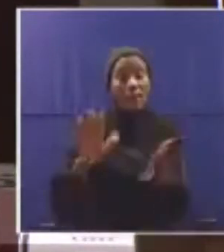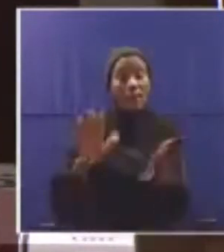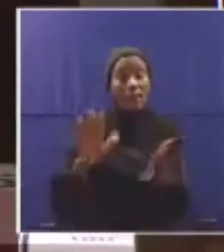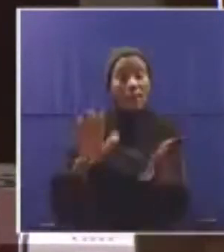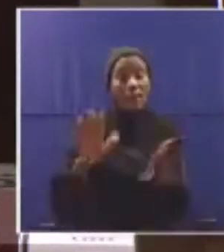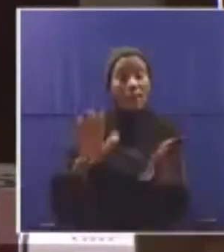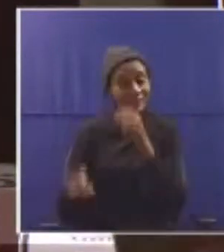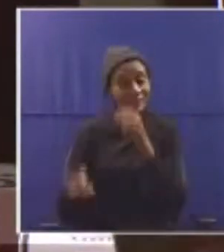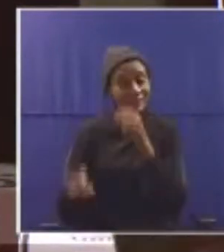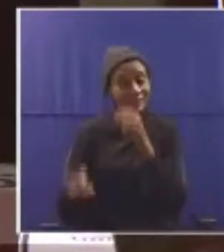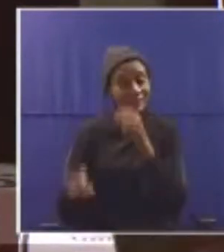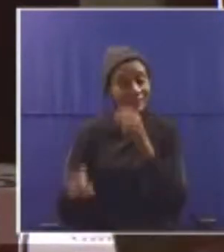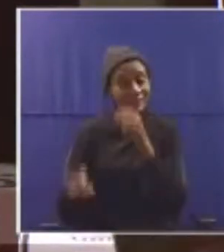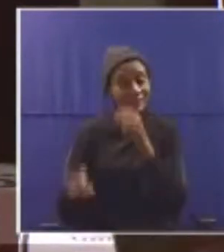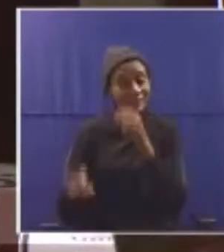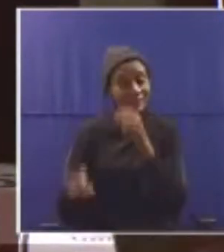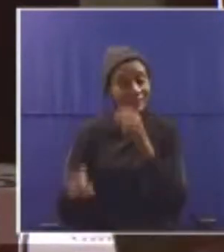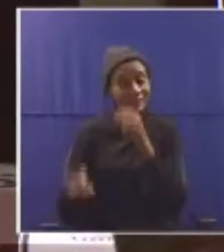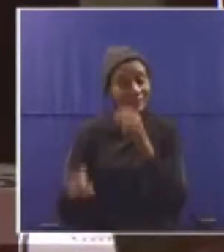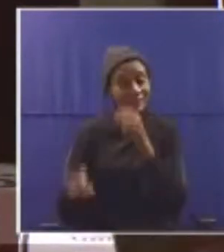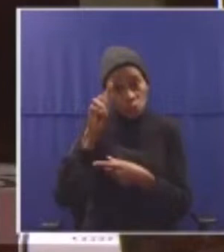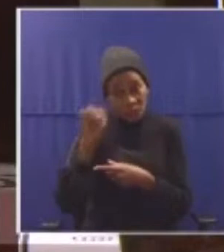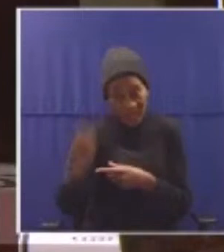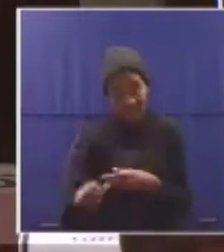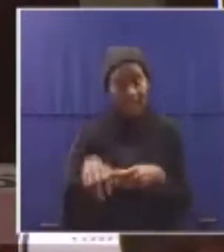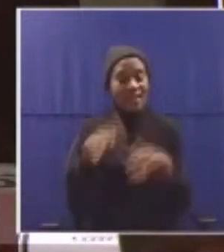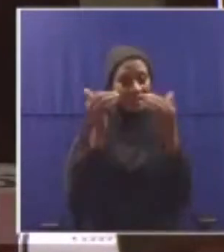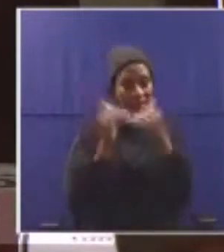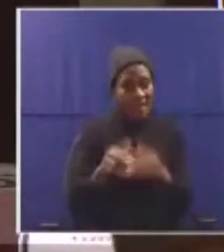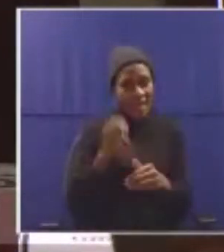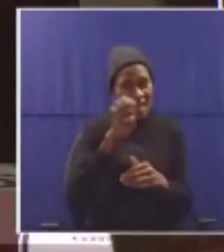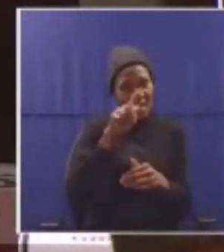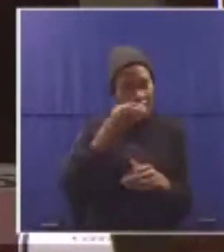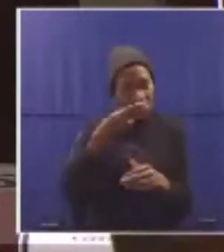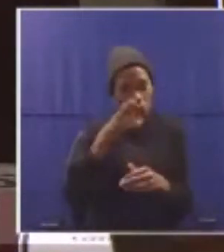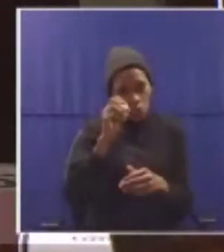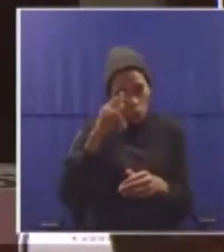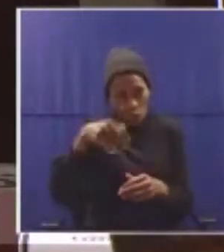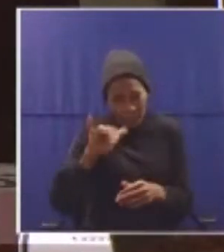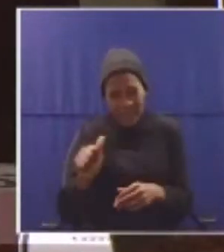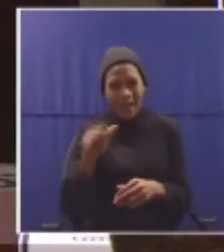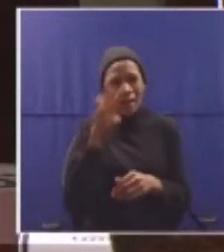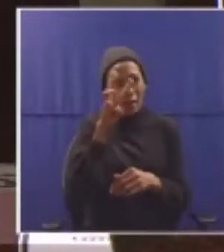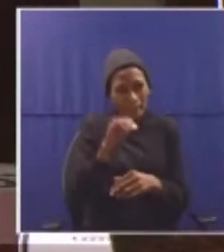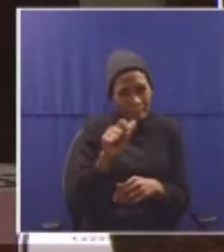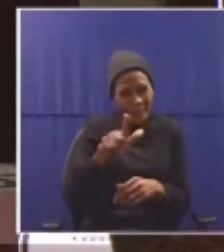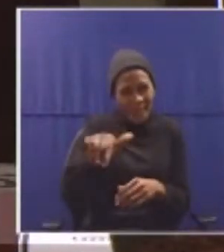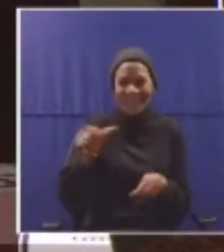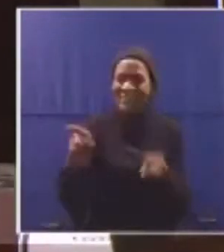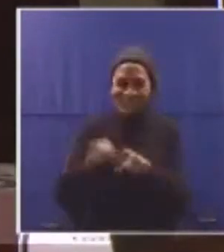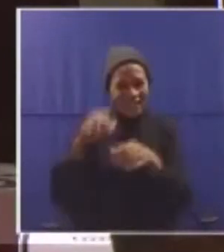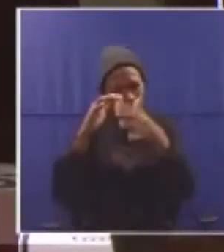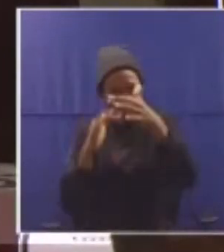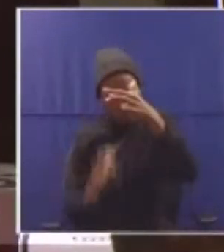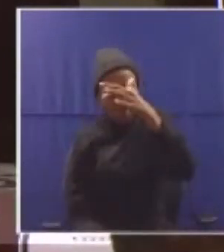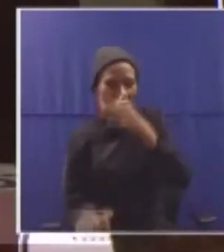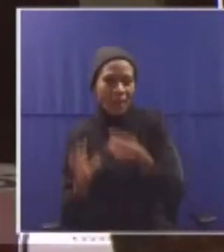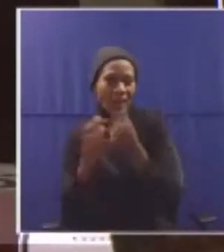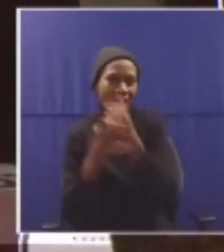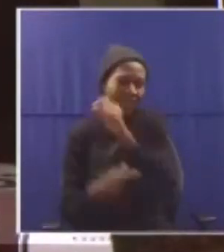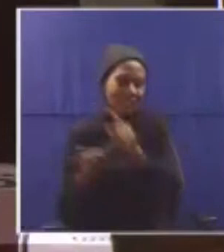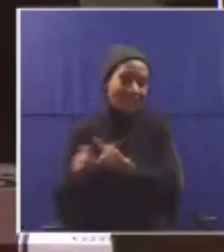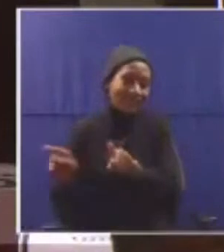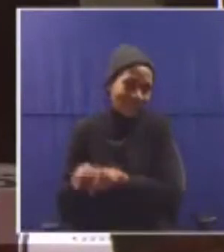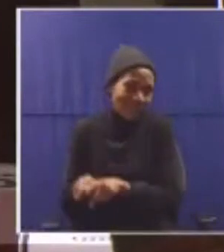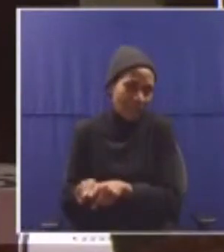was the crisis in Ethiopia, in Mali, in Central African Republic, and many other places. It is an indicative of this